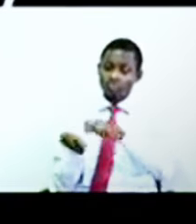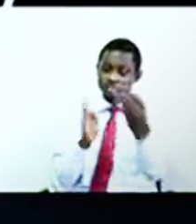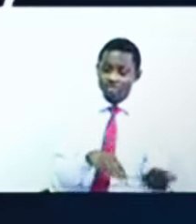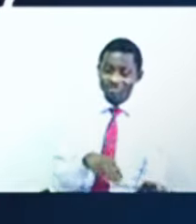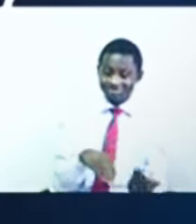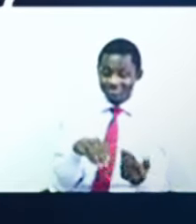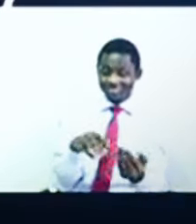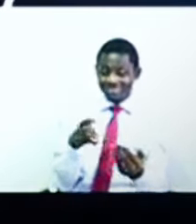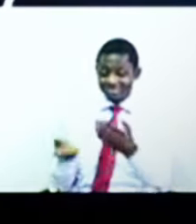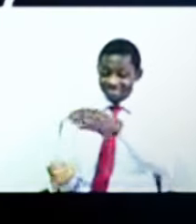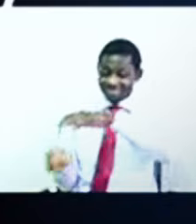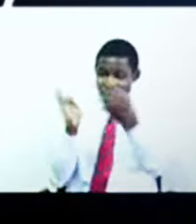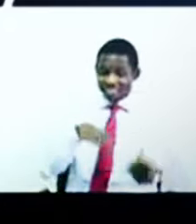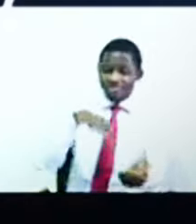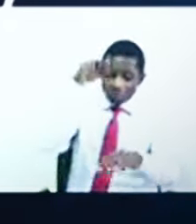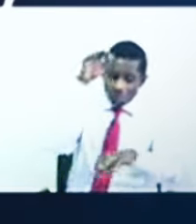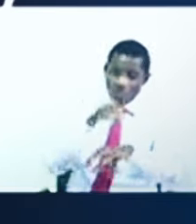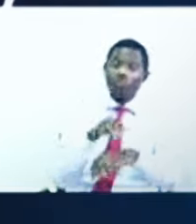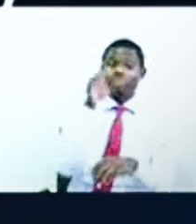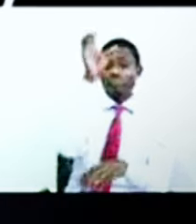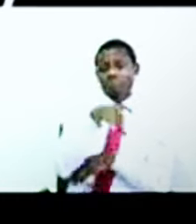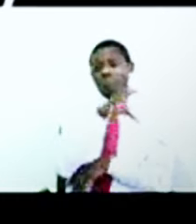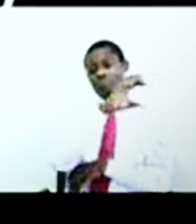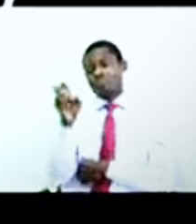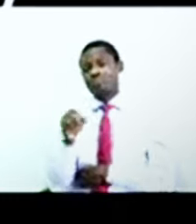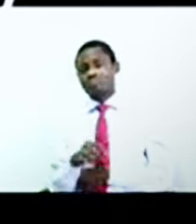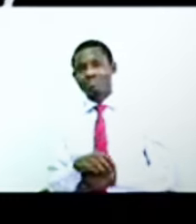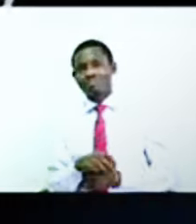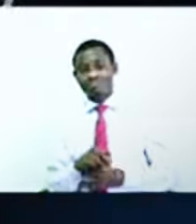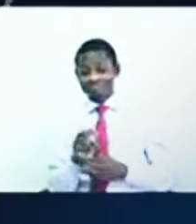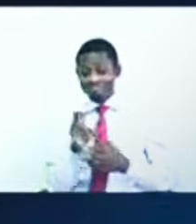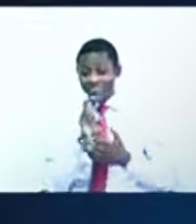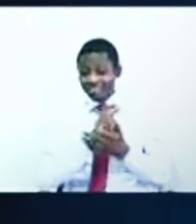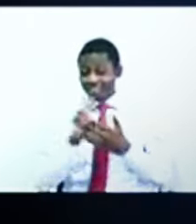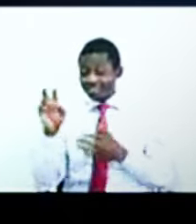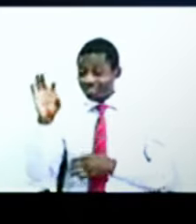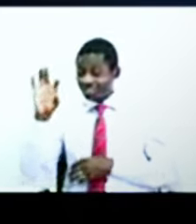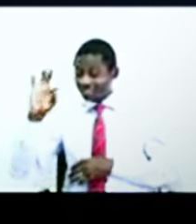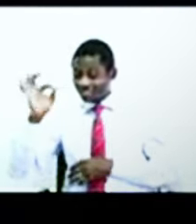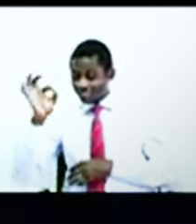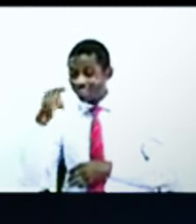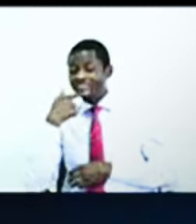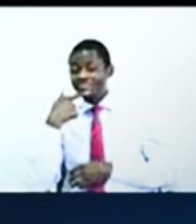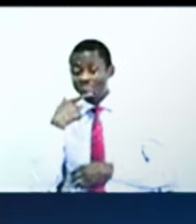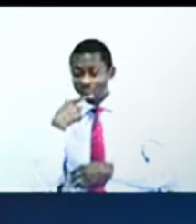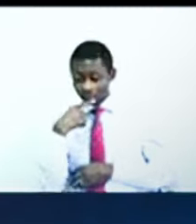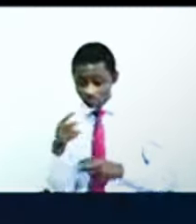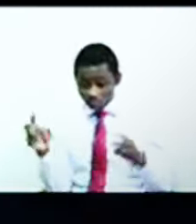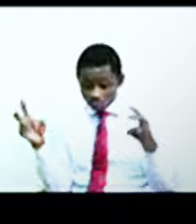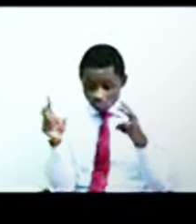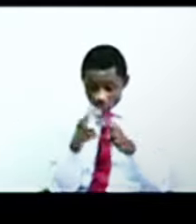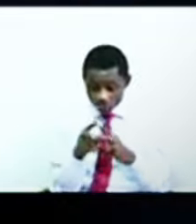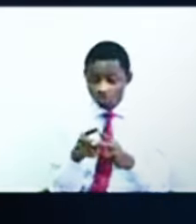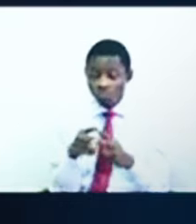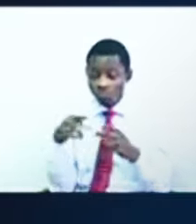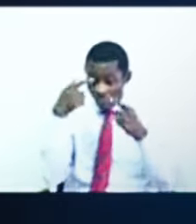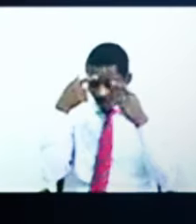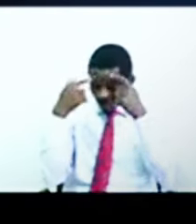cross. Now, like verse 9. Therefore, as a